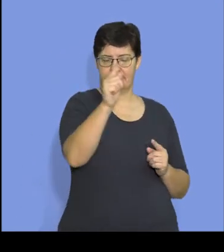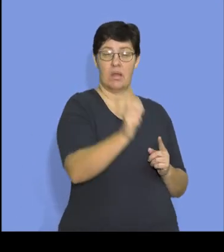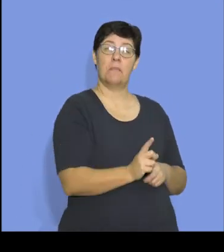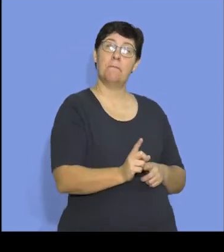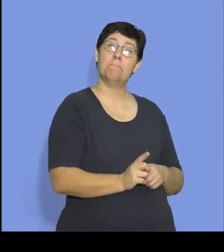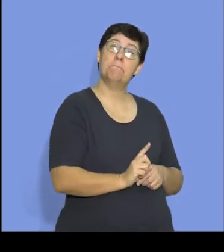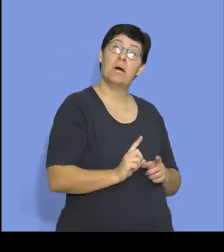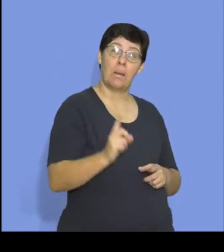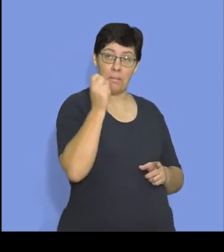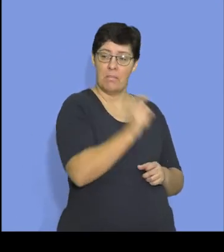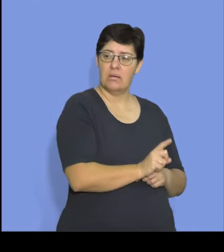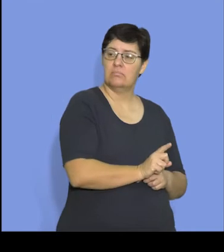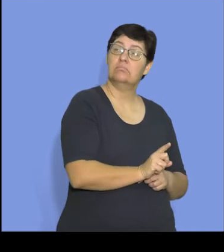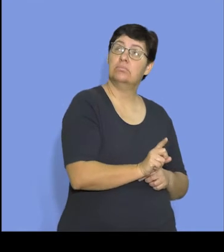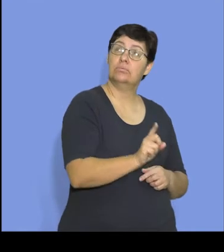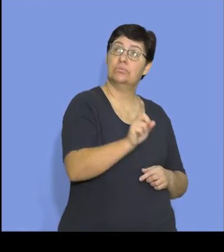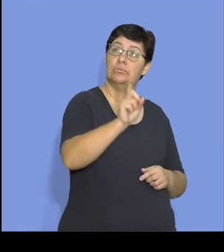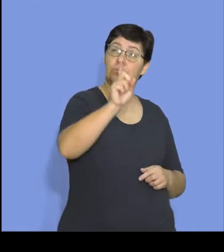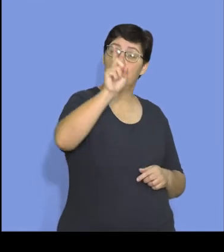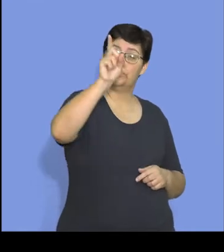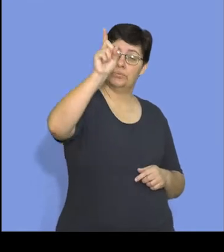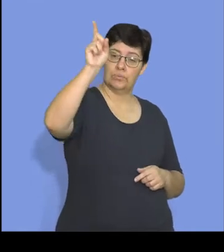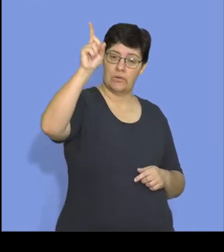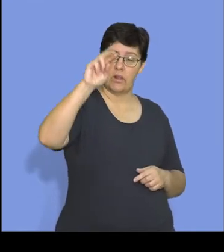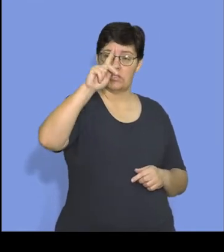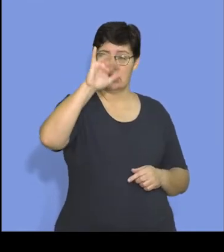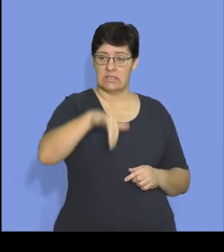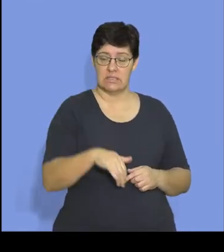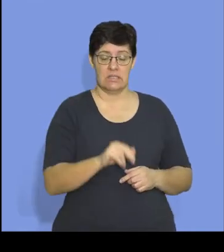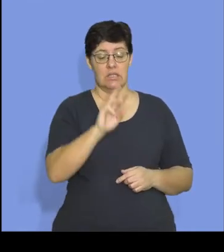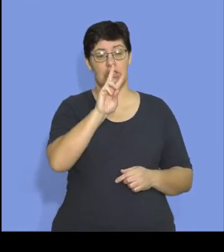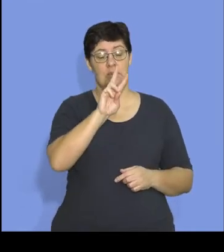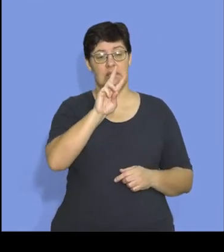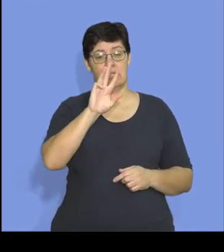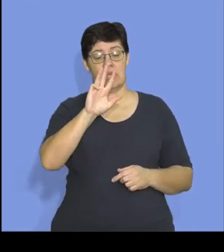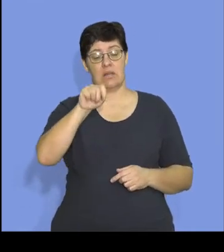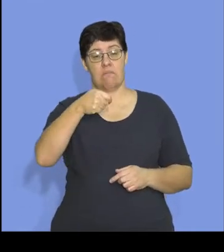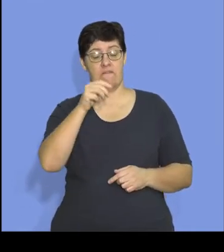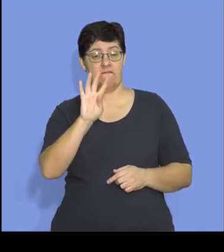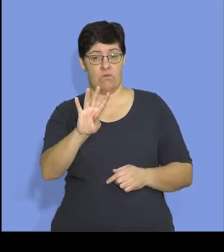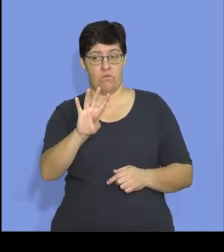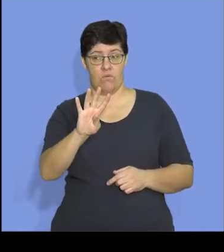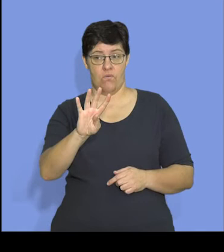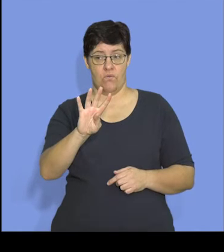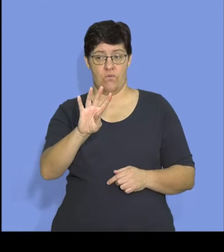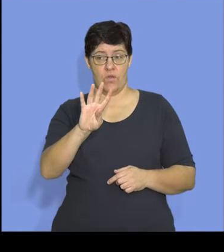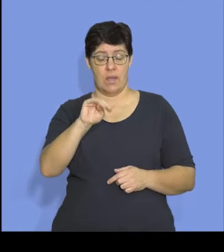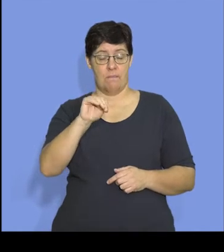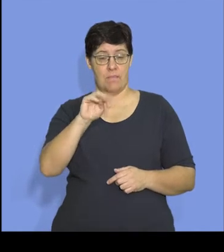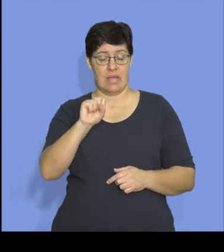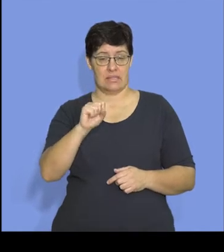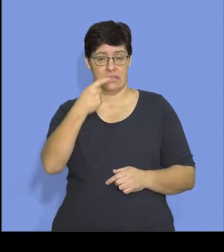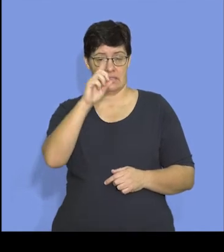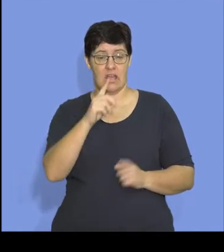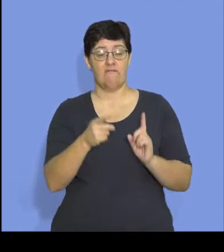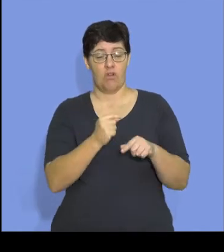we go, with a velocity of 29,4 from the edge of a